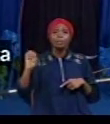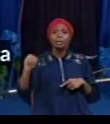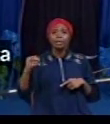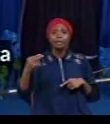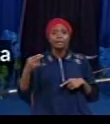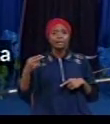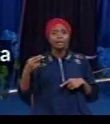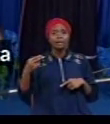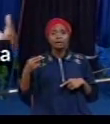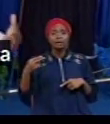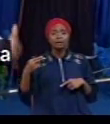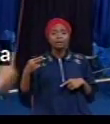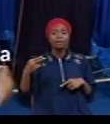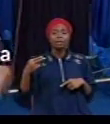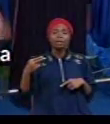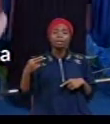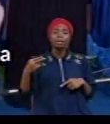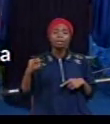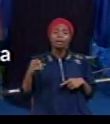You are Yahweh,